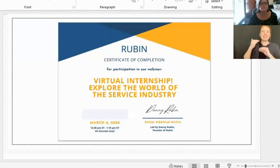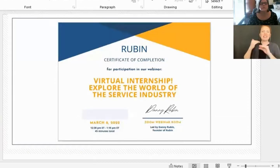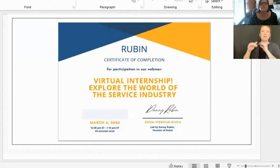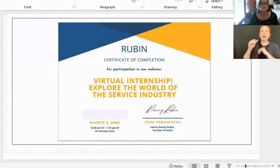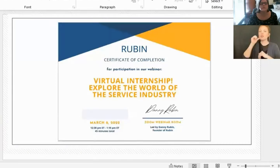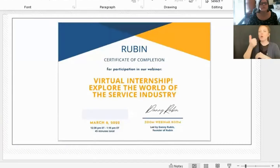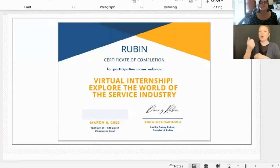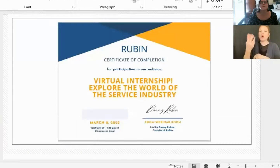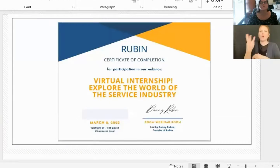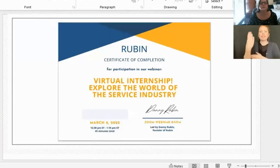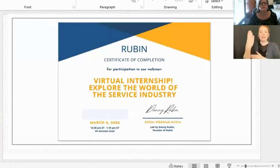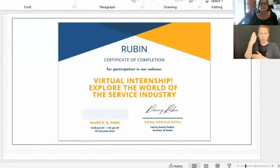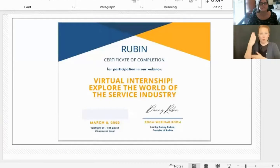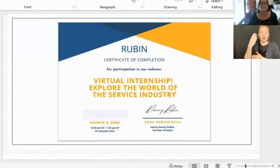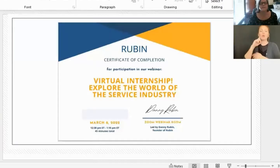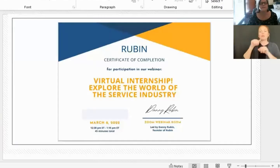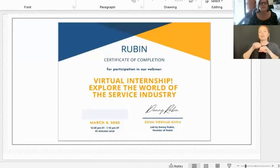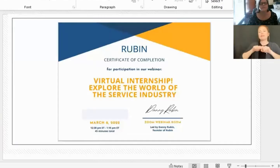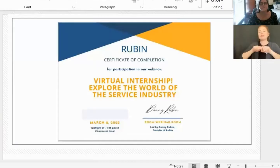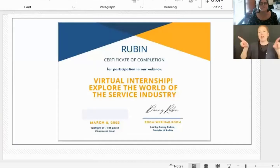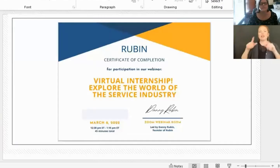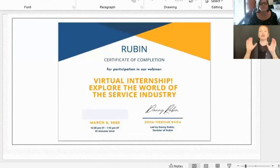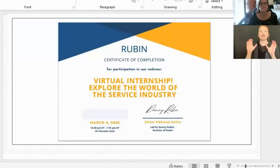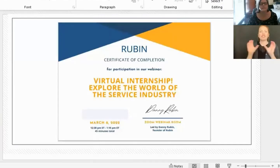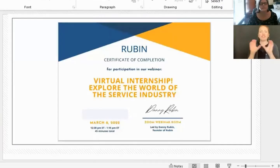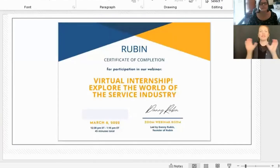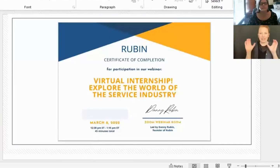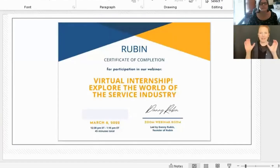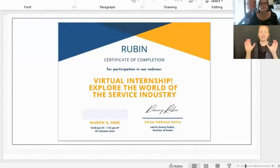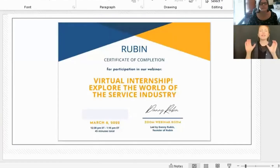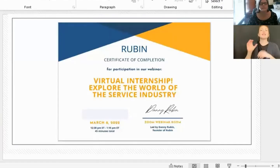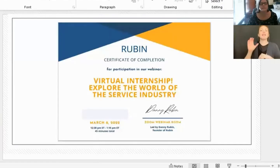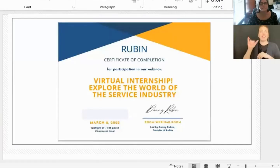certificate for being here with us, which